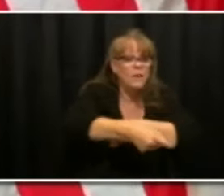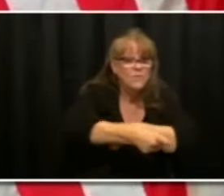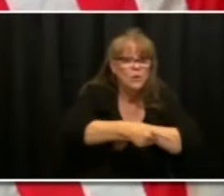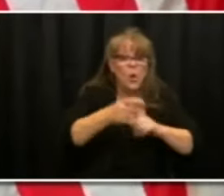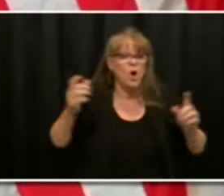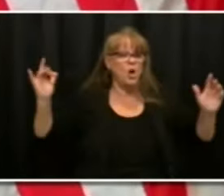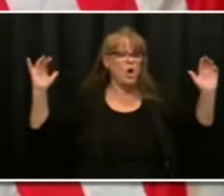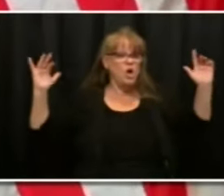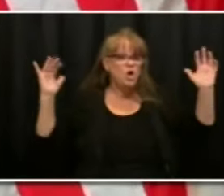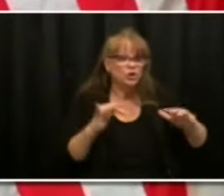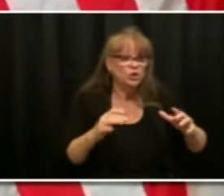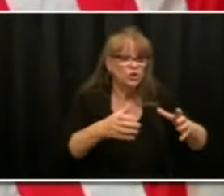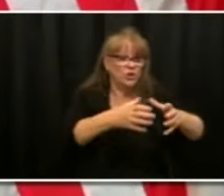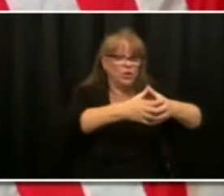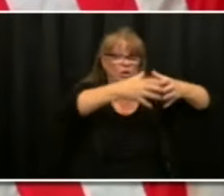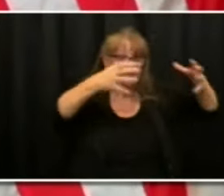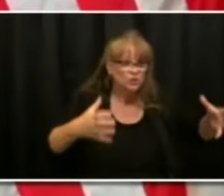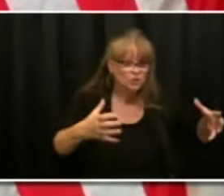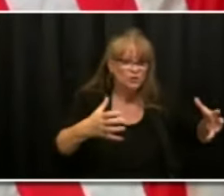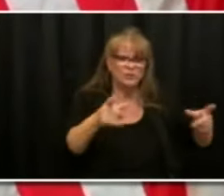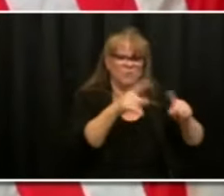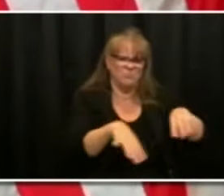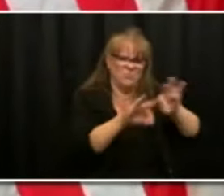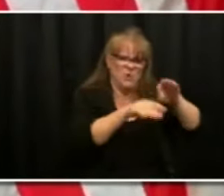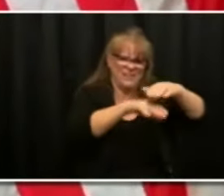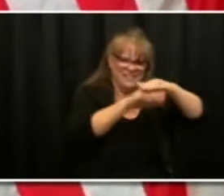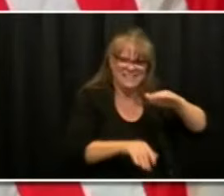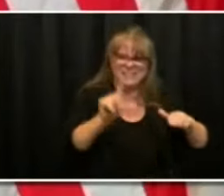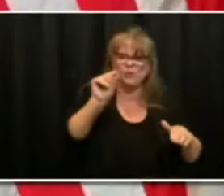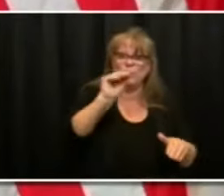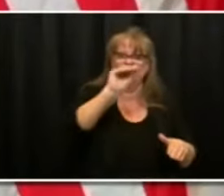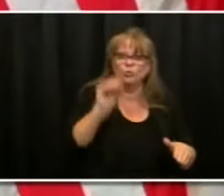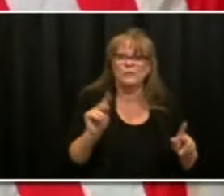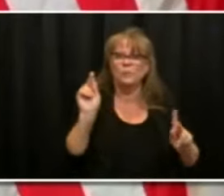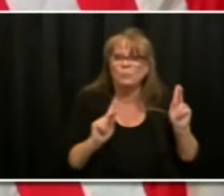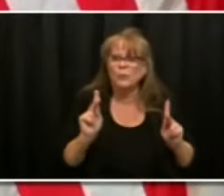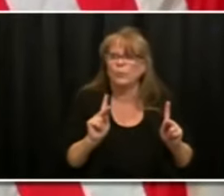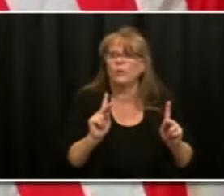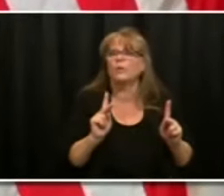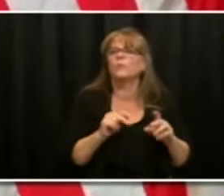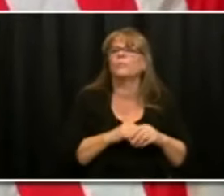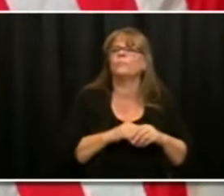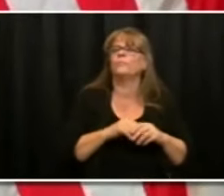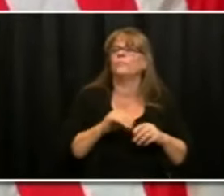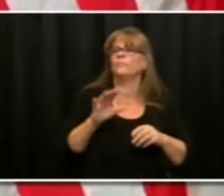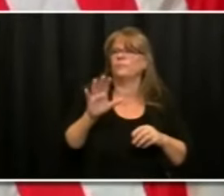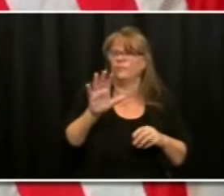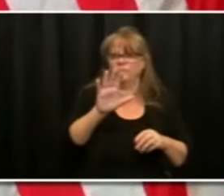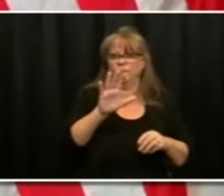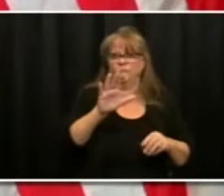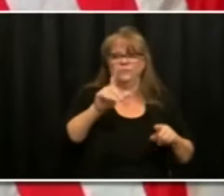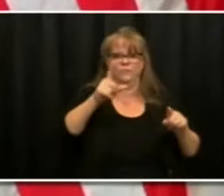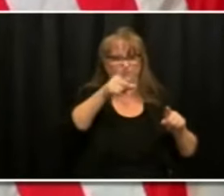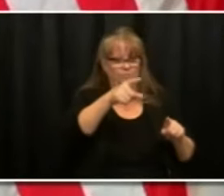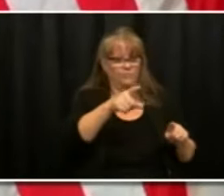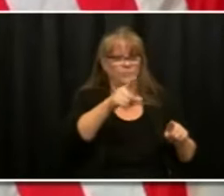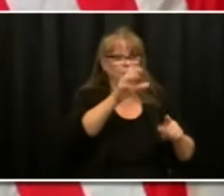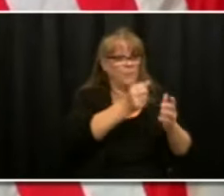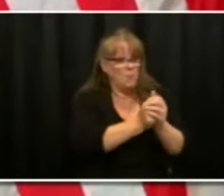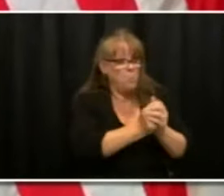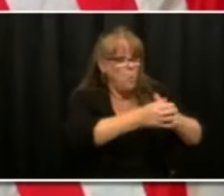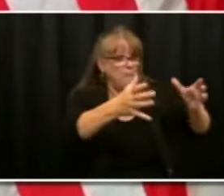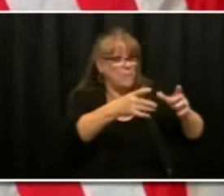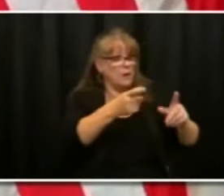single factor that affects the spread of the virus is the choices you make. It's your behavior, it's my behavior, it's our